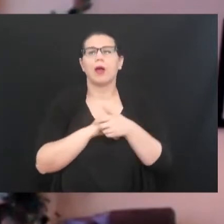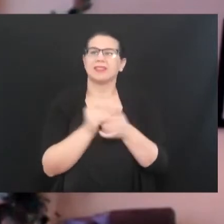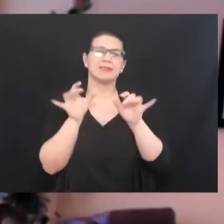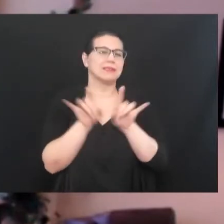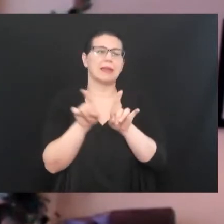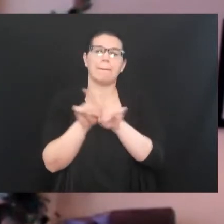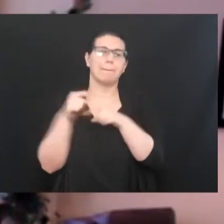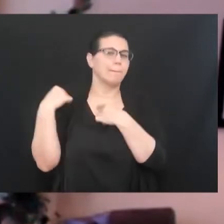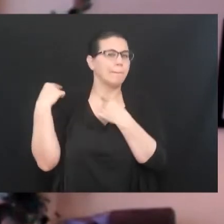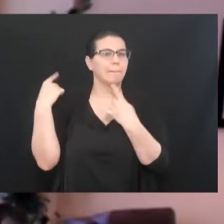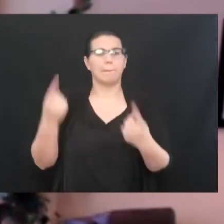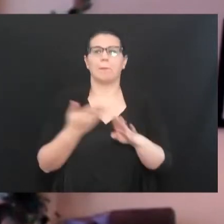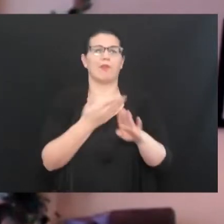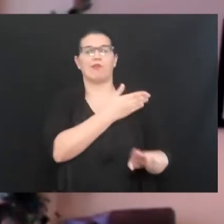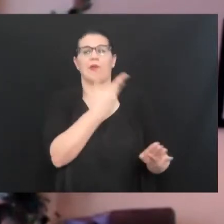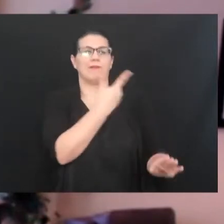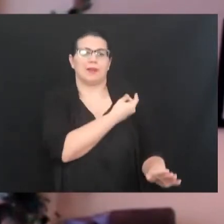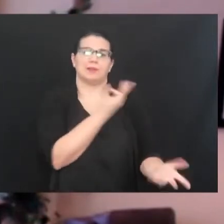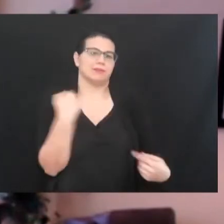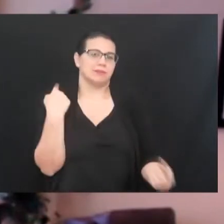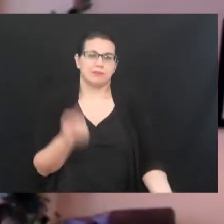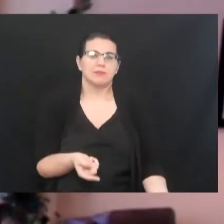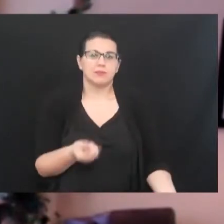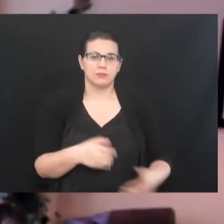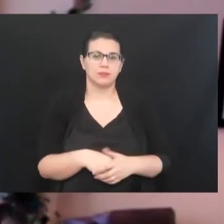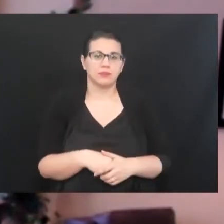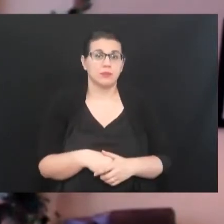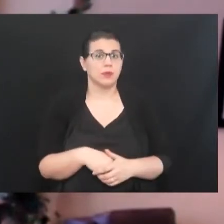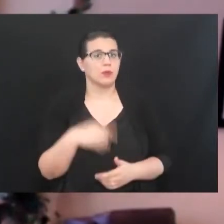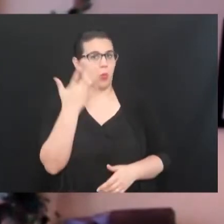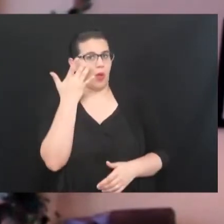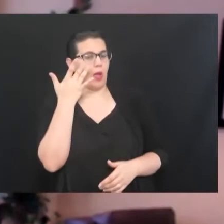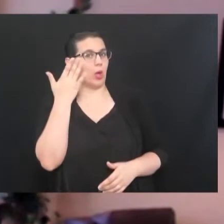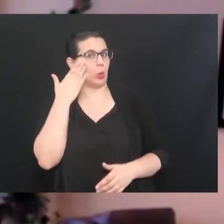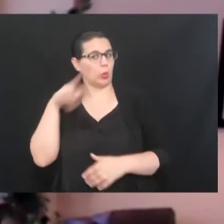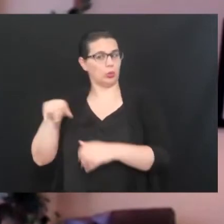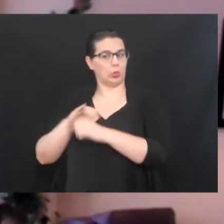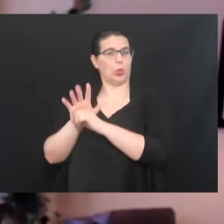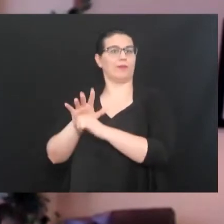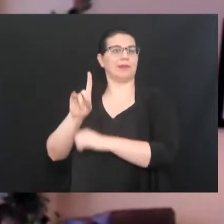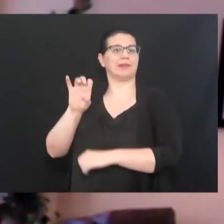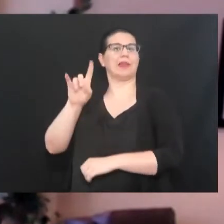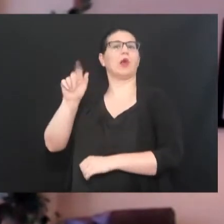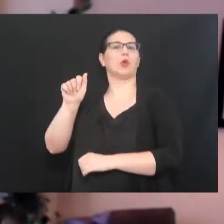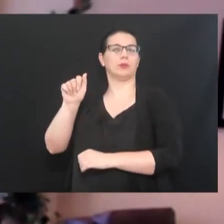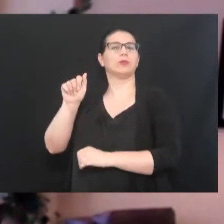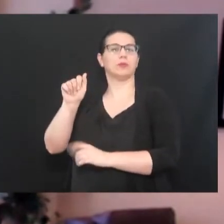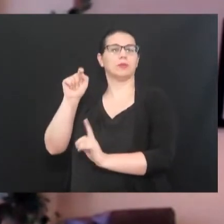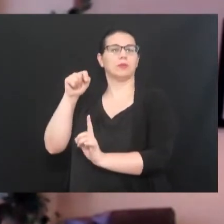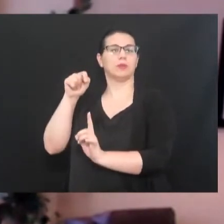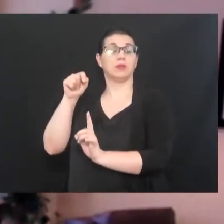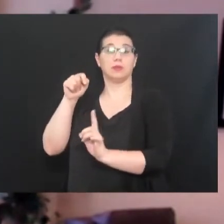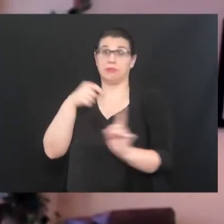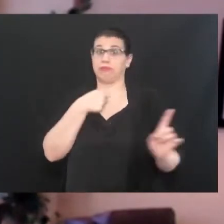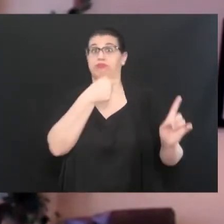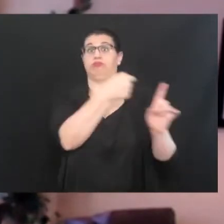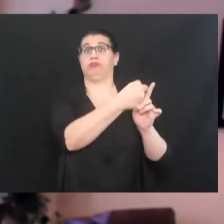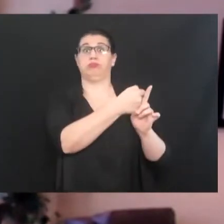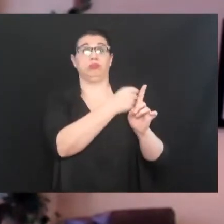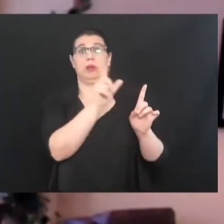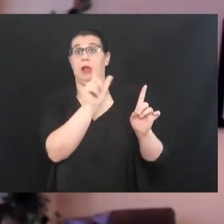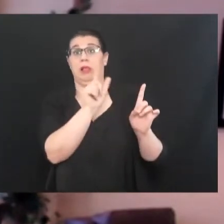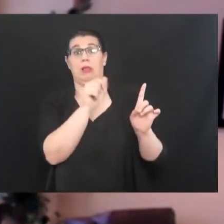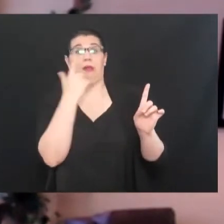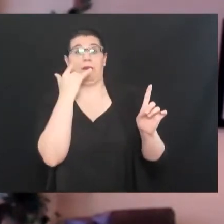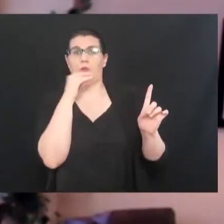vaccines became available. Because we do know that this Delta variant that has affected Los Angeles and many other